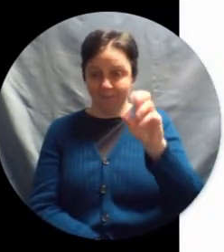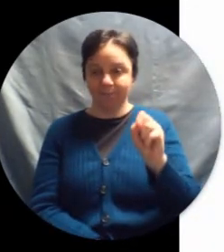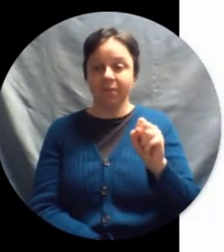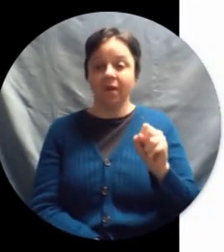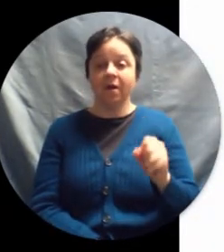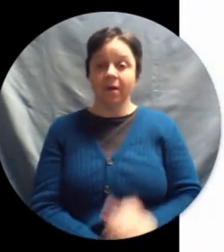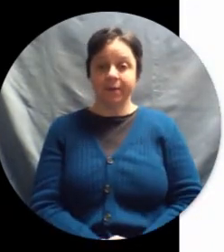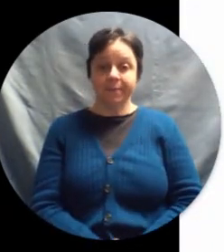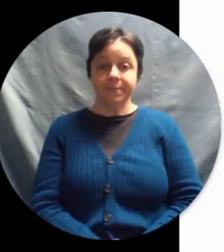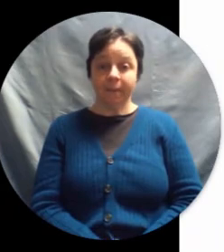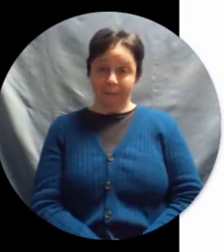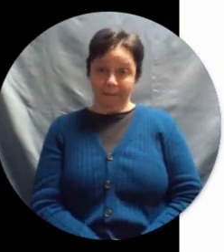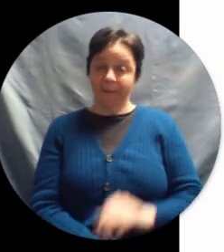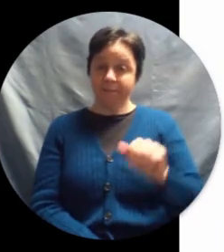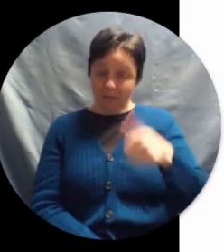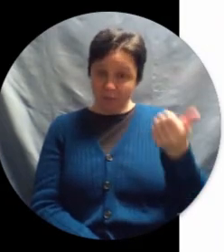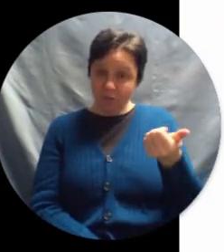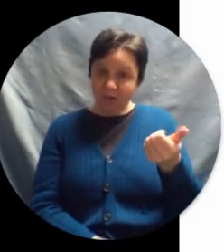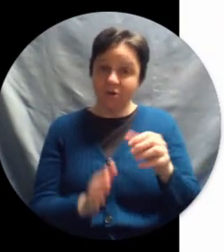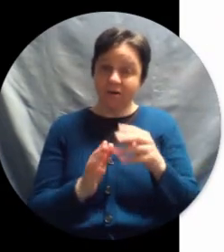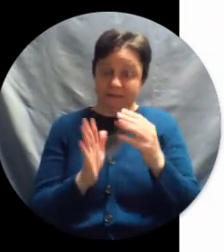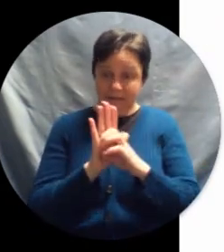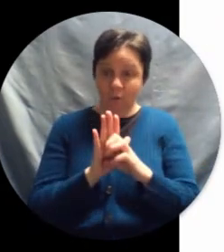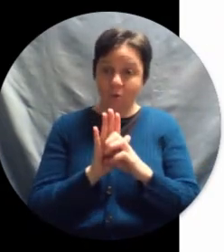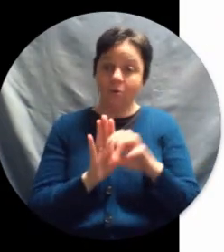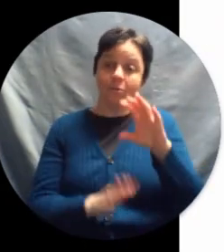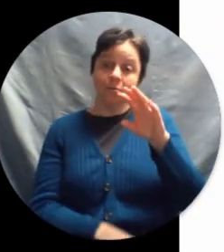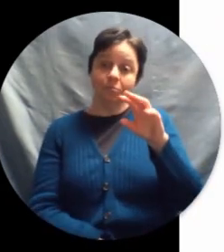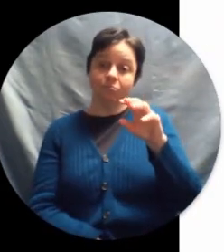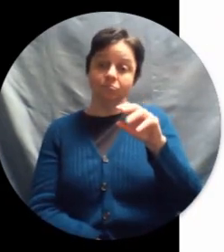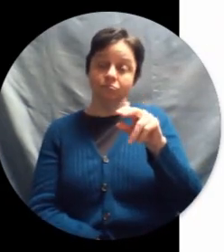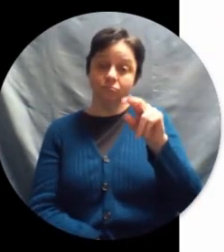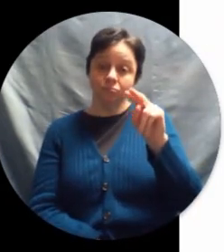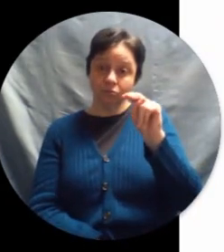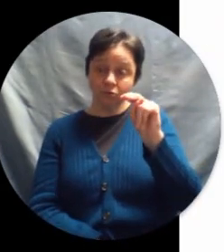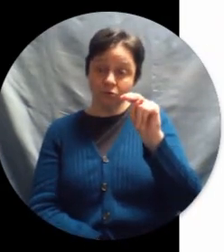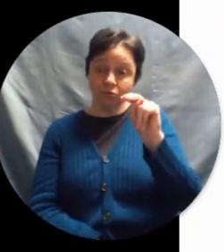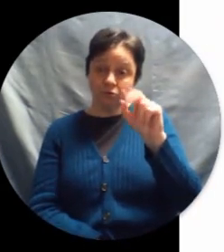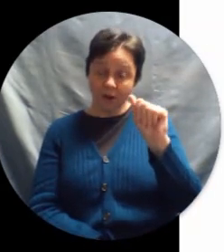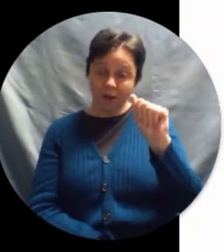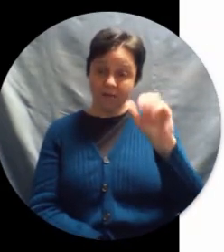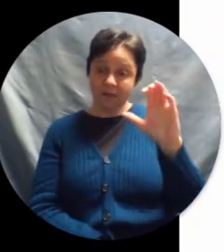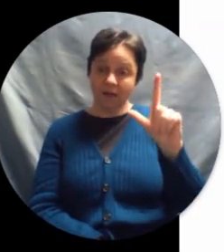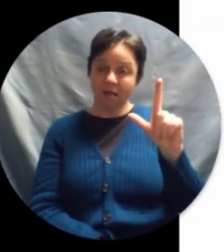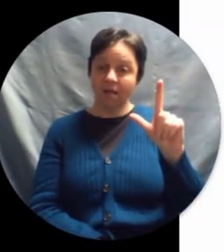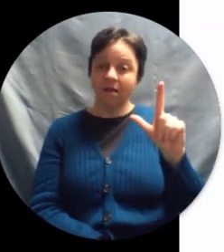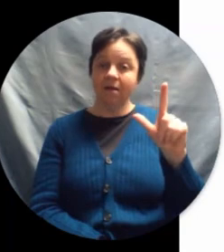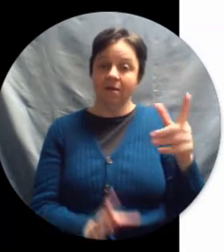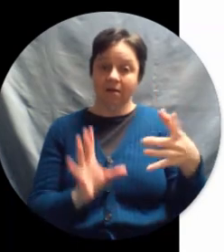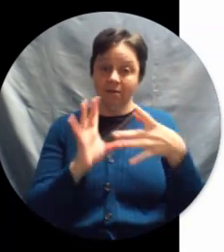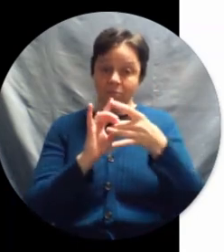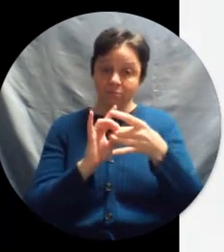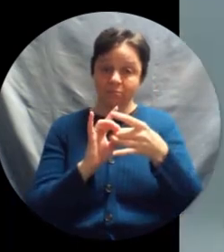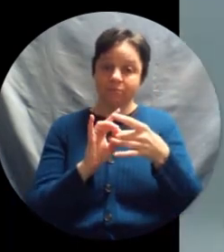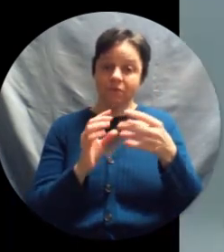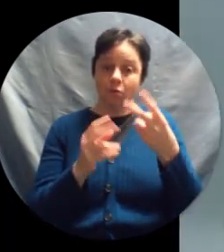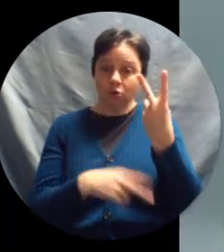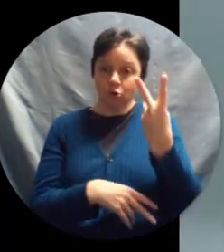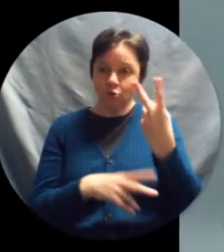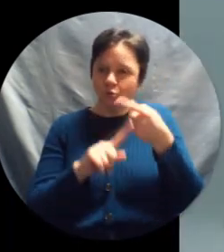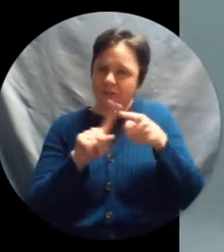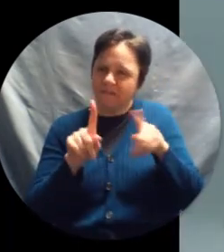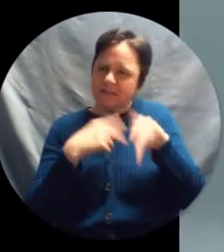compound, but it is not a molecule because it doesn't have molecular bonds. Sodium chloride is held together by ionic bonds. So let's take a